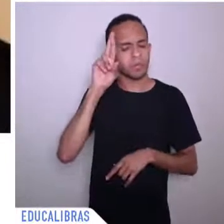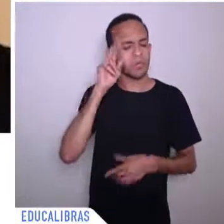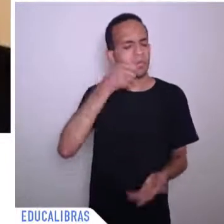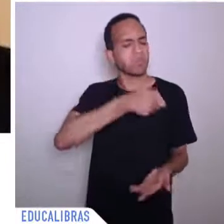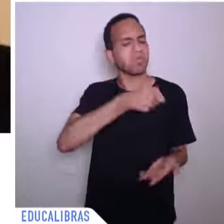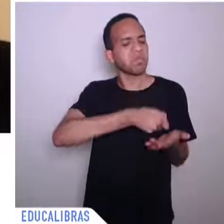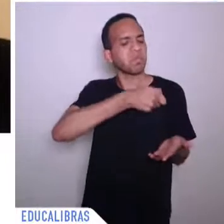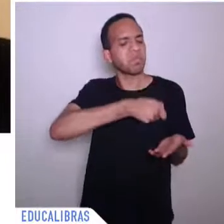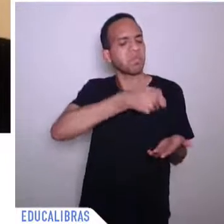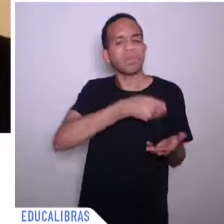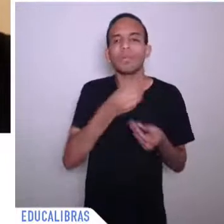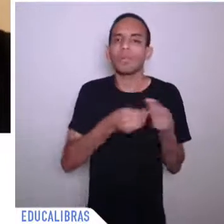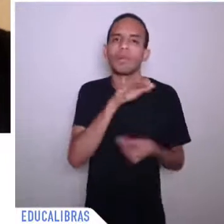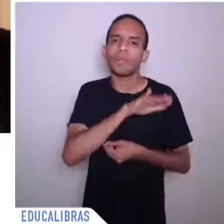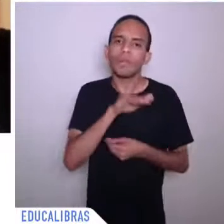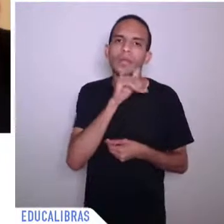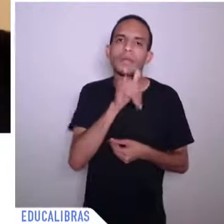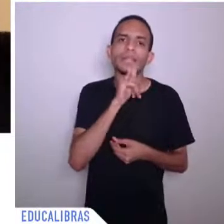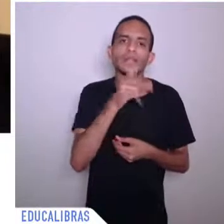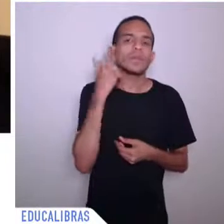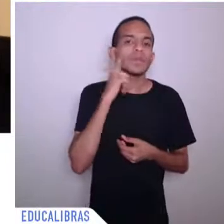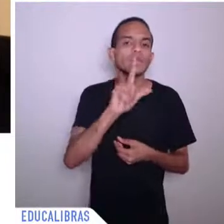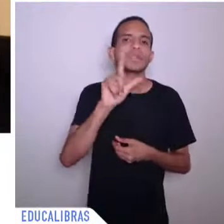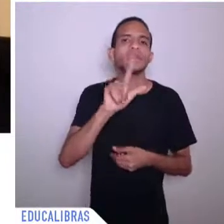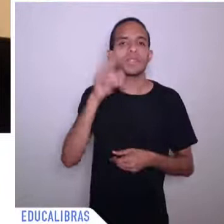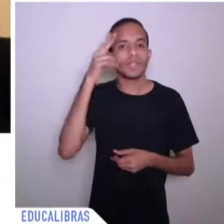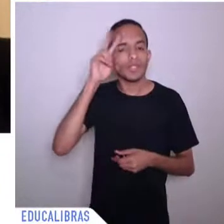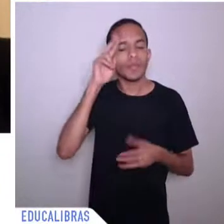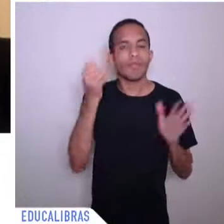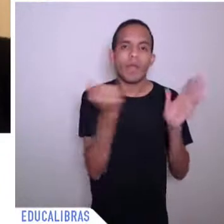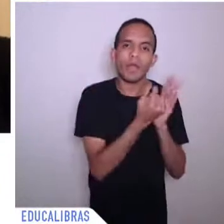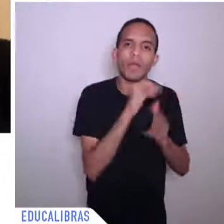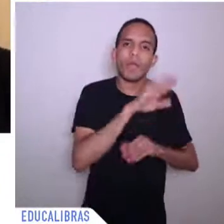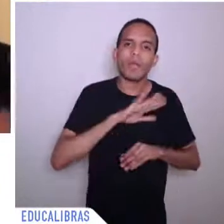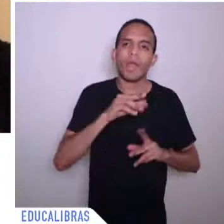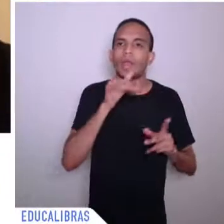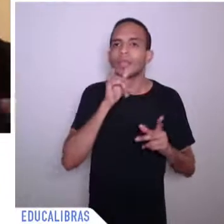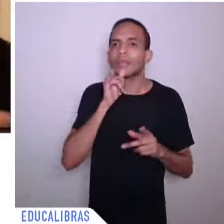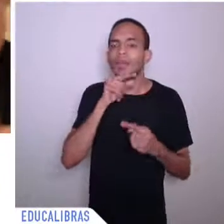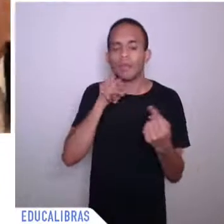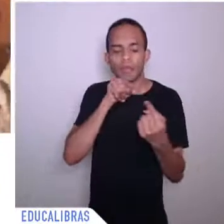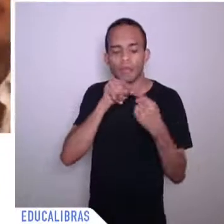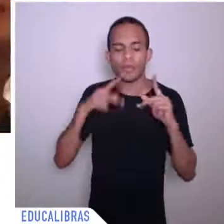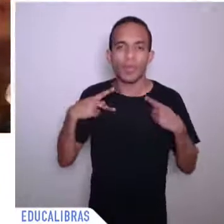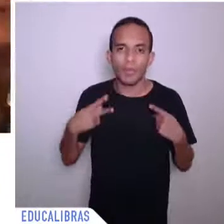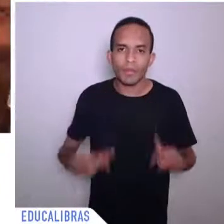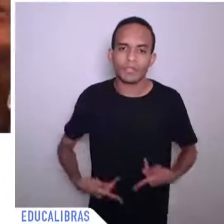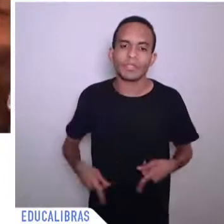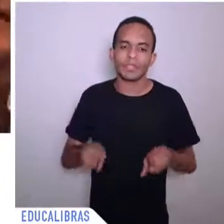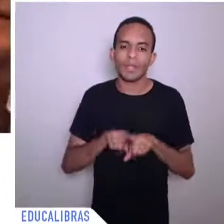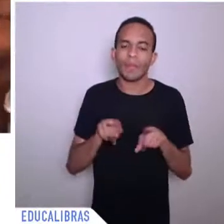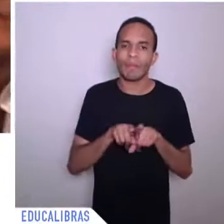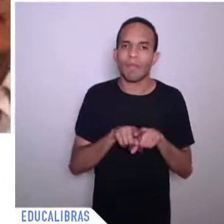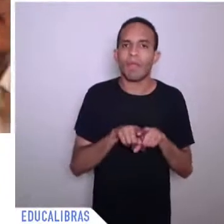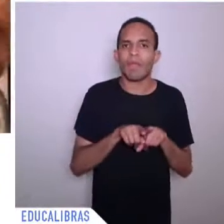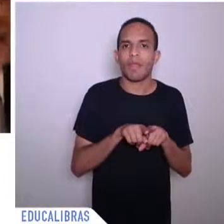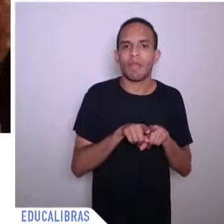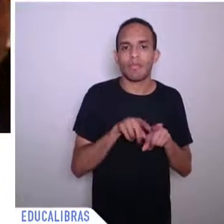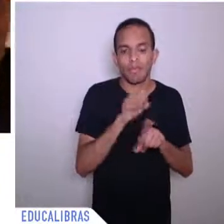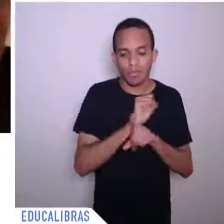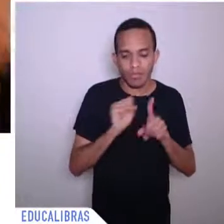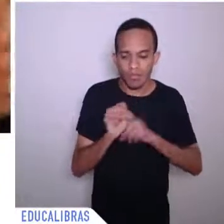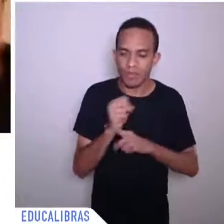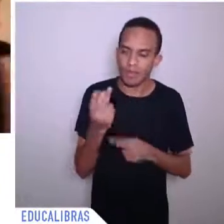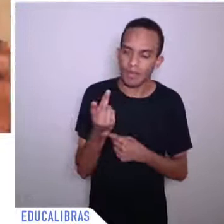it is the denial, the negation regarding all related to the